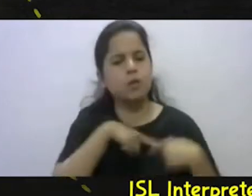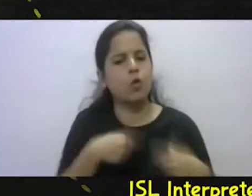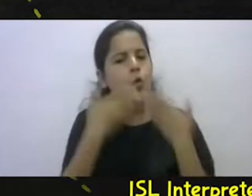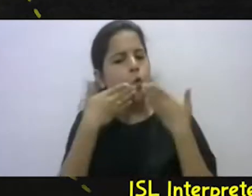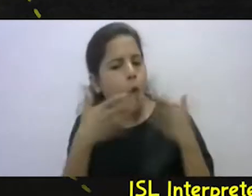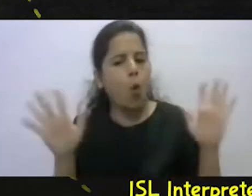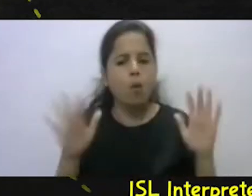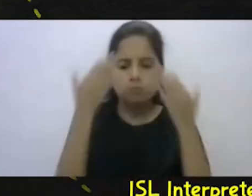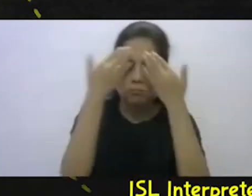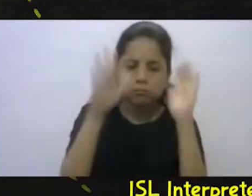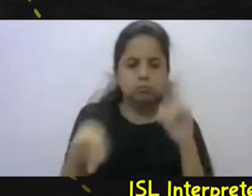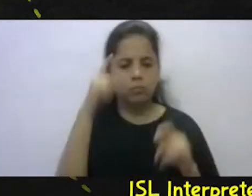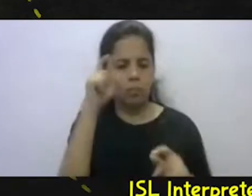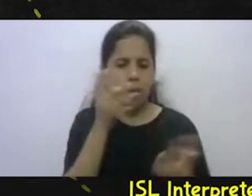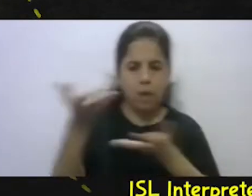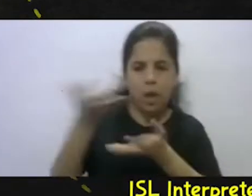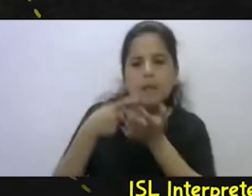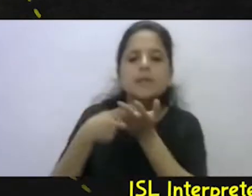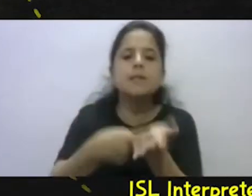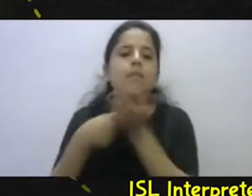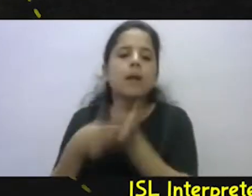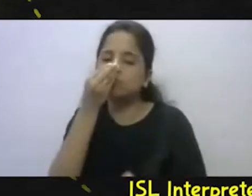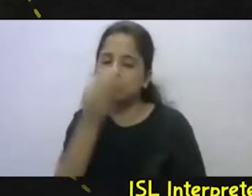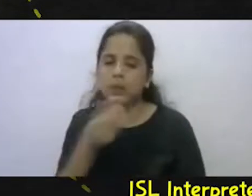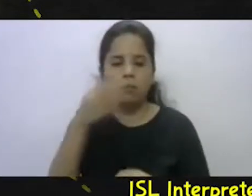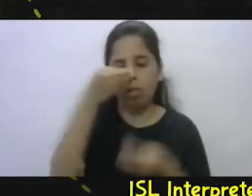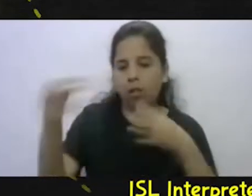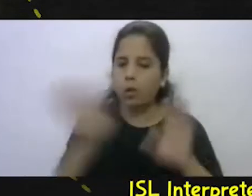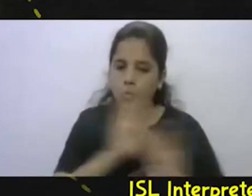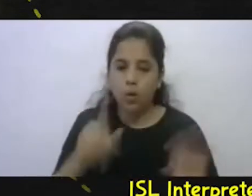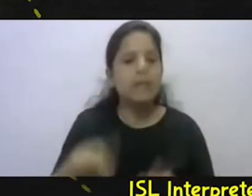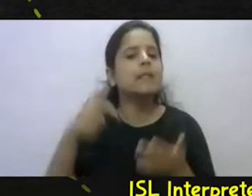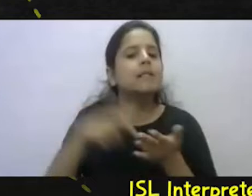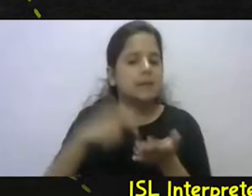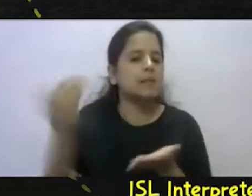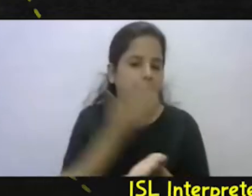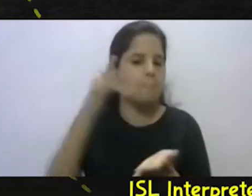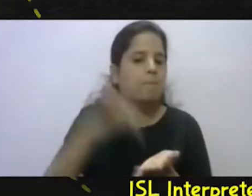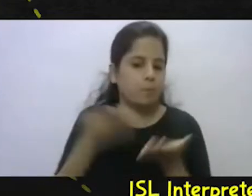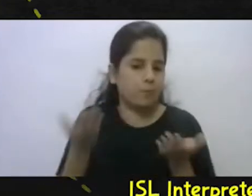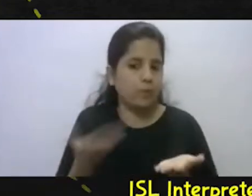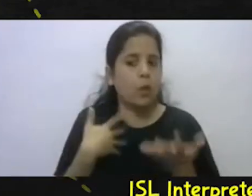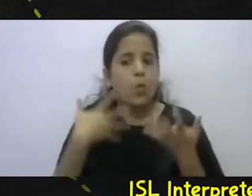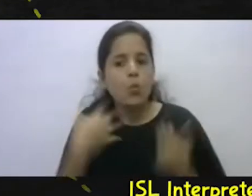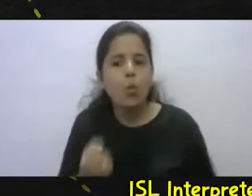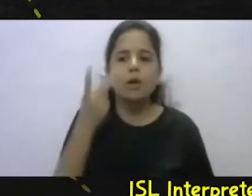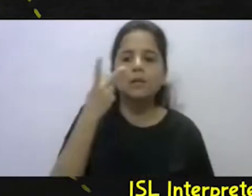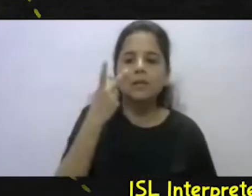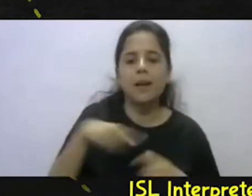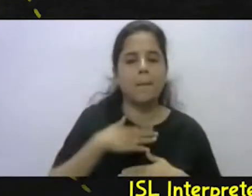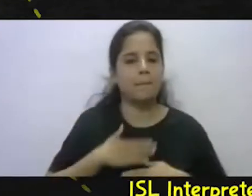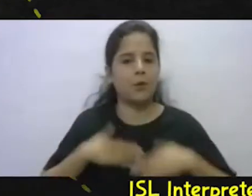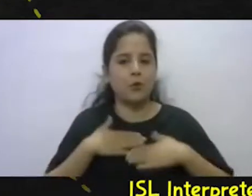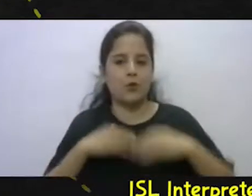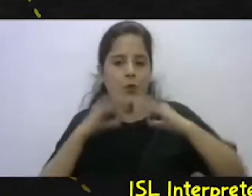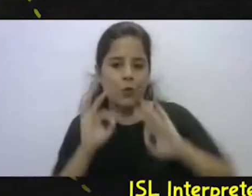kind, generous, and above all, respectful as possible. Remember that this is a safe space, and we want to make sure that it is as pleasurable and